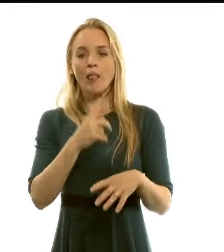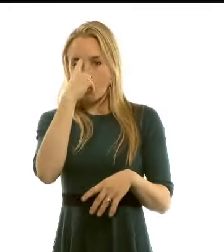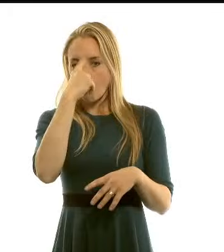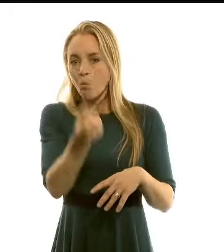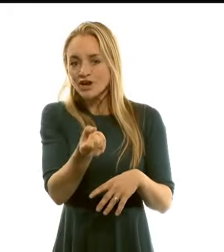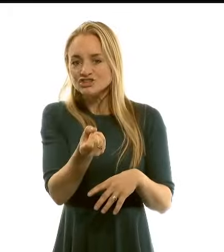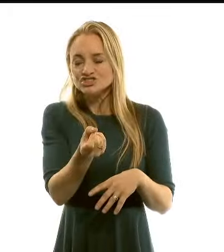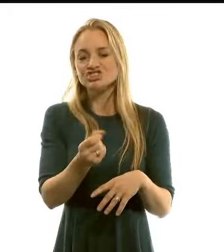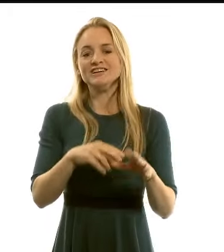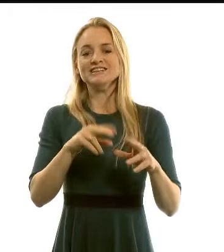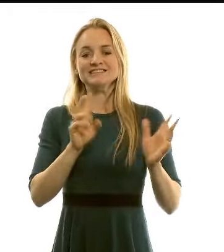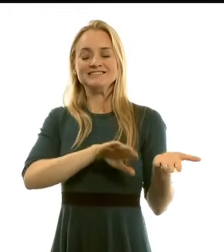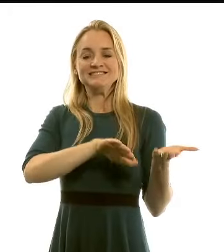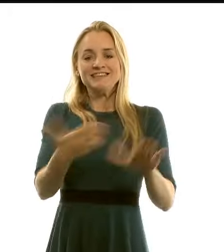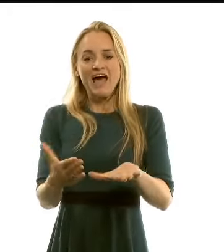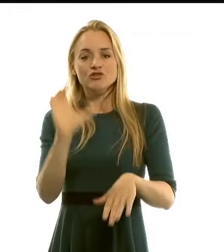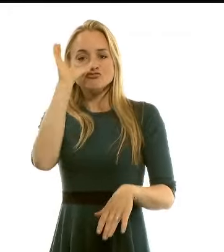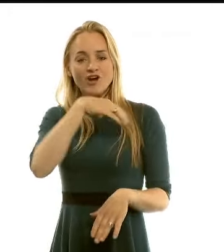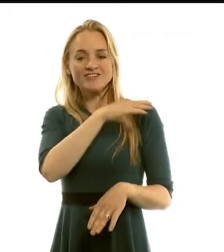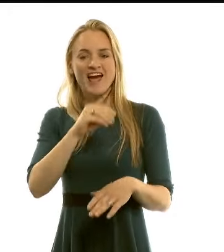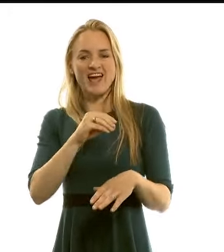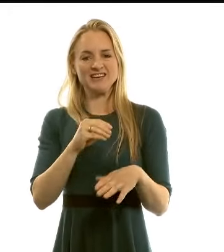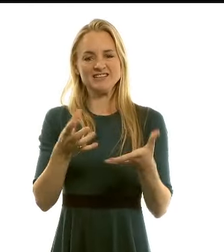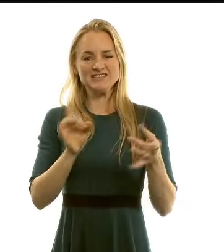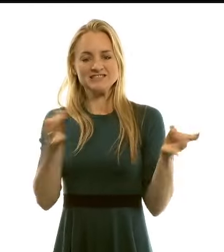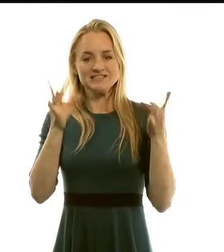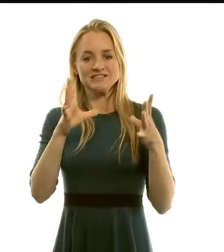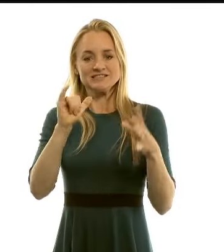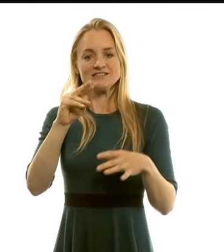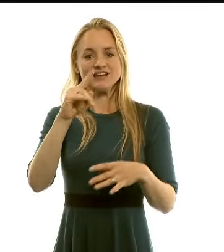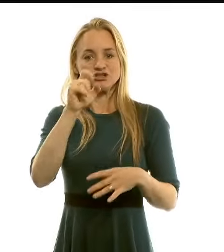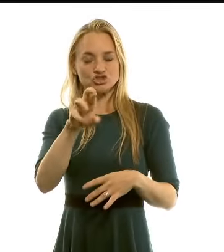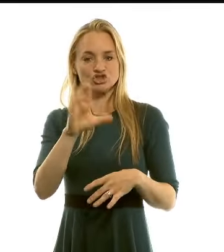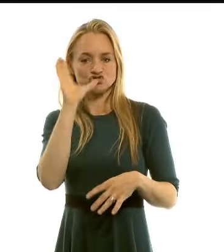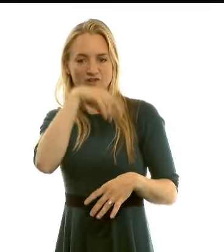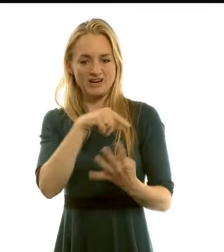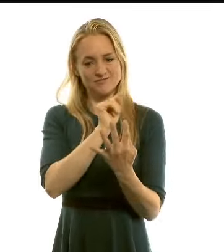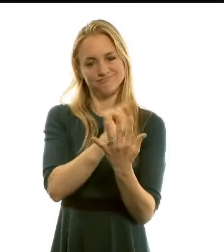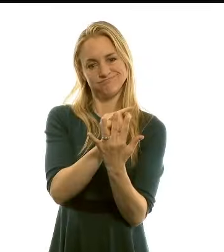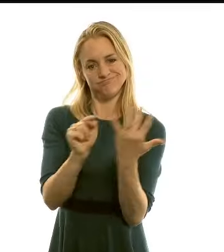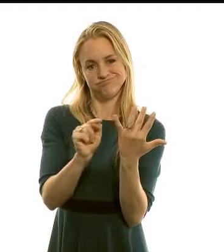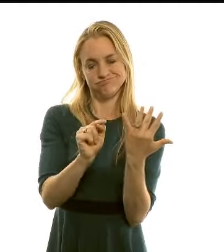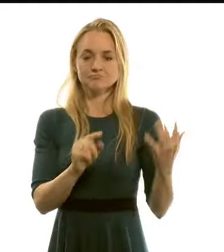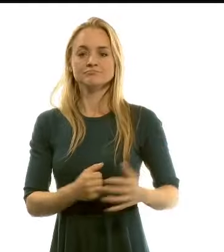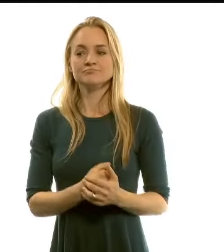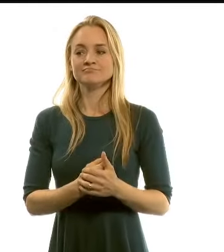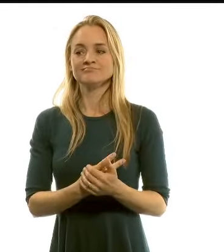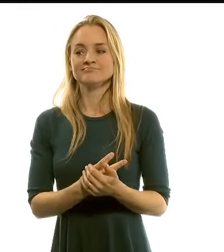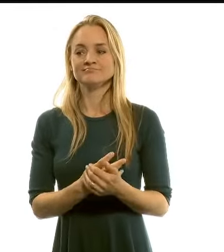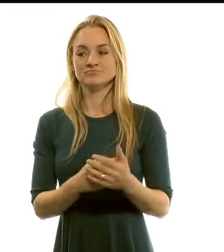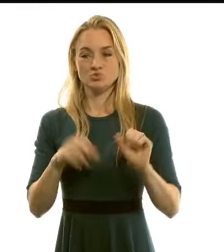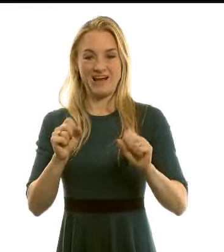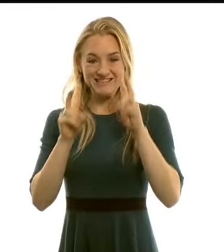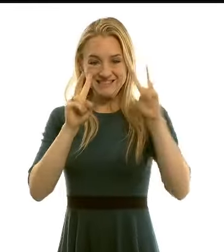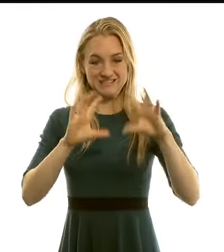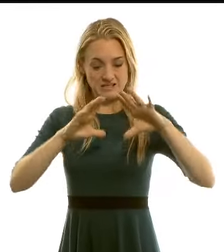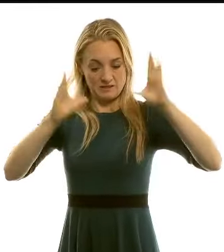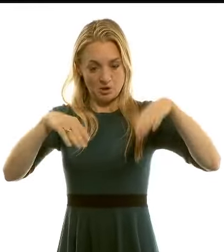Sinister Strange. Yeah. And the model's full with building and display possibilities throughout. So it's a full 360-degree